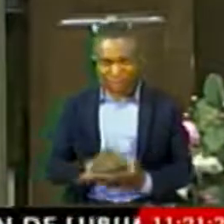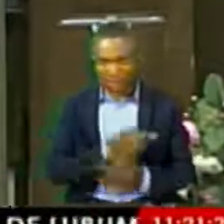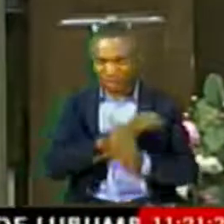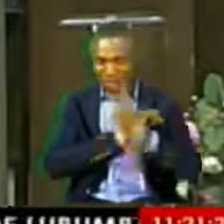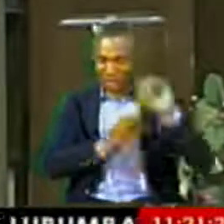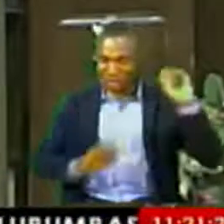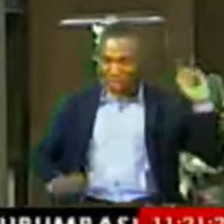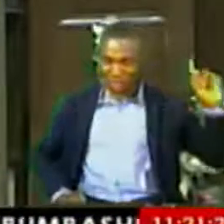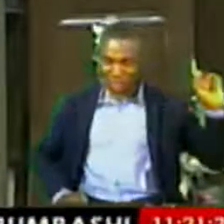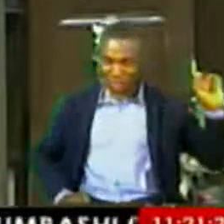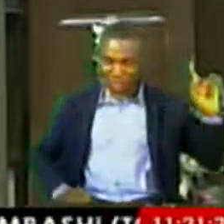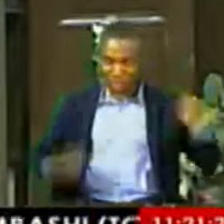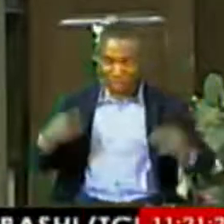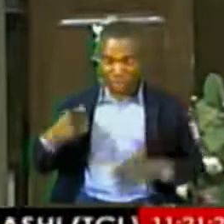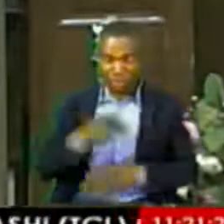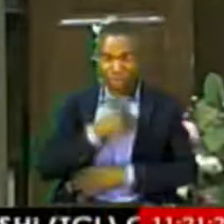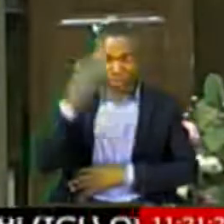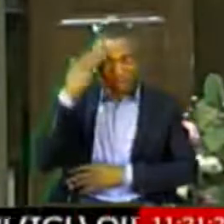Lord Jesus,